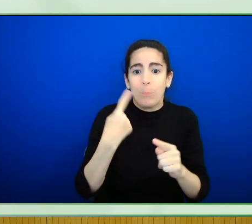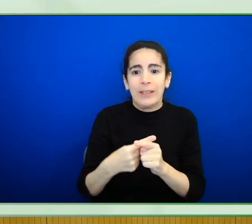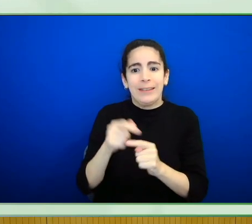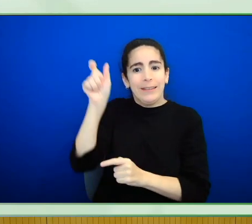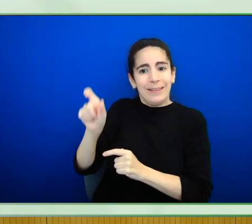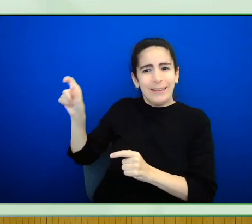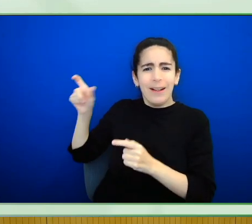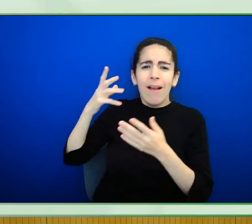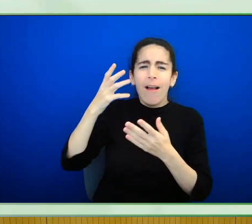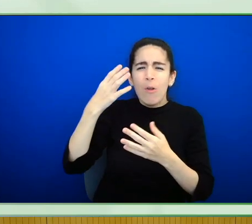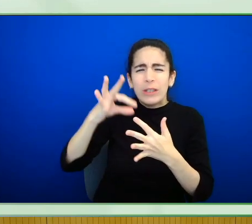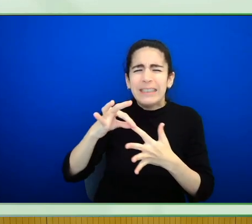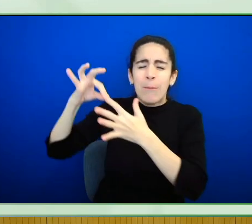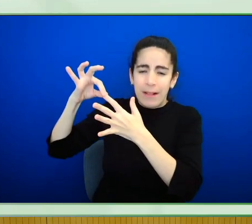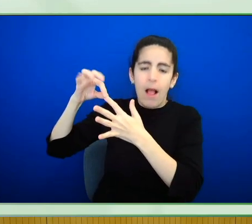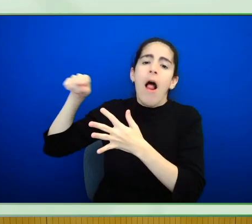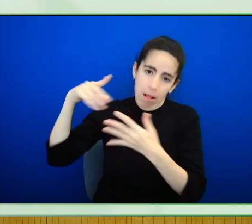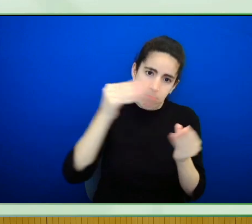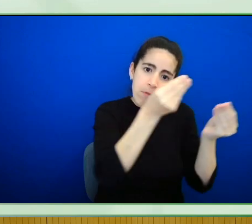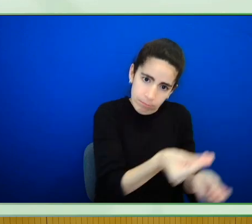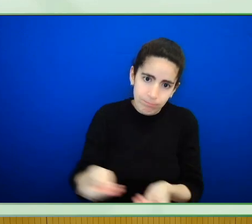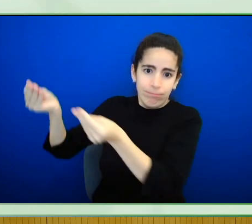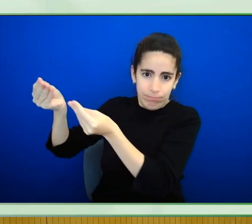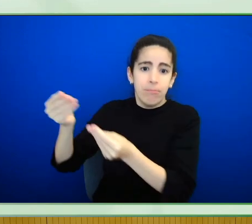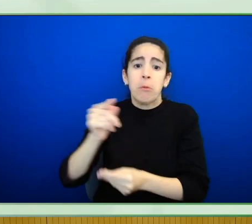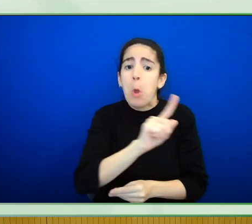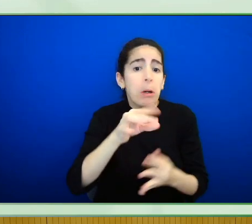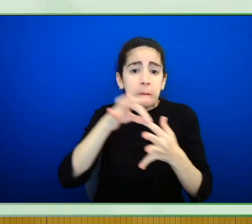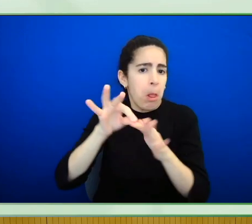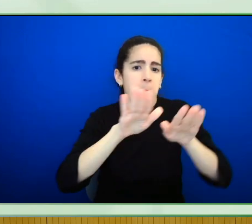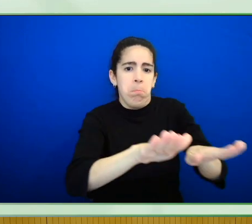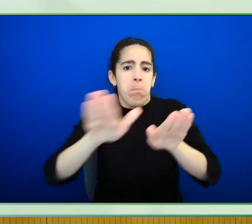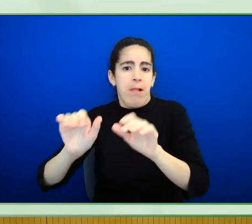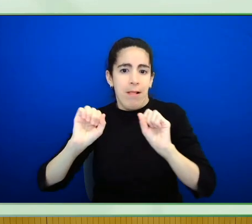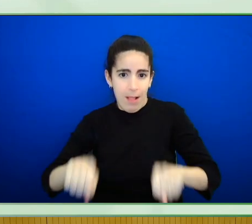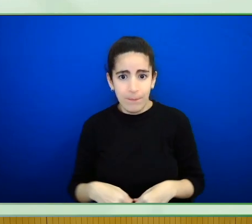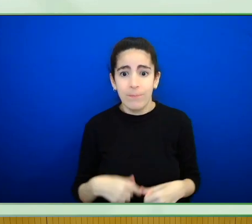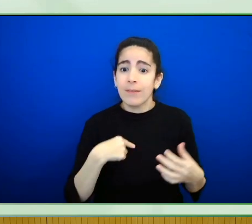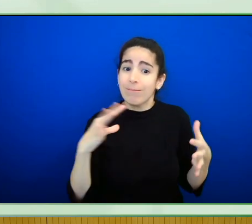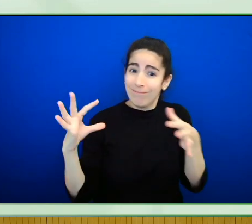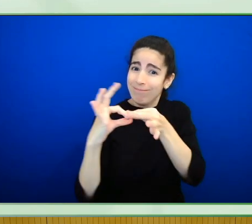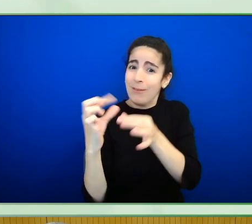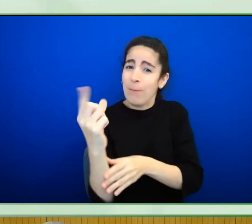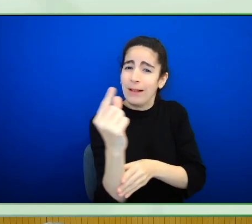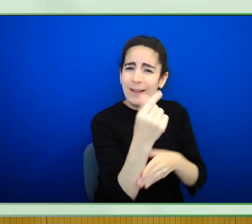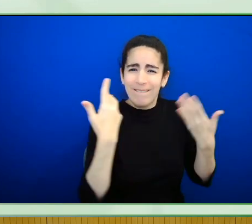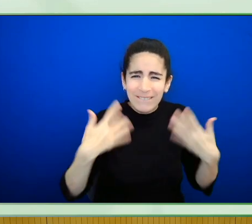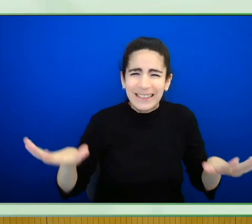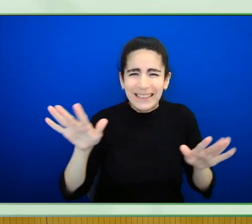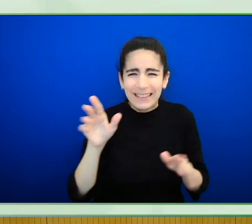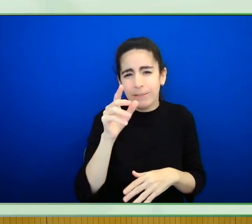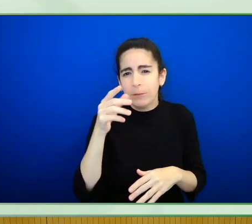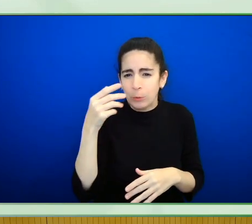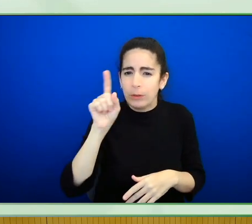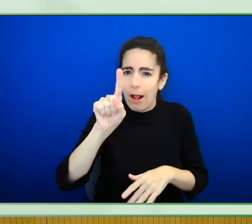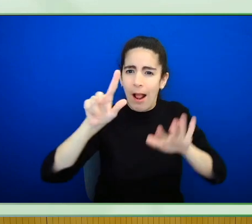Blind Mission was the first to use PEAK in Pakistan back in 2018. Today, we work with many different NGOs, including